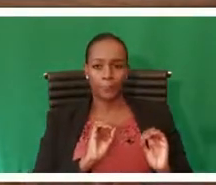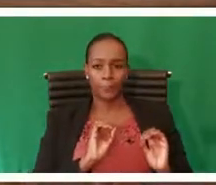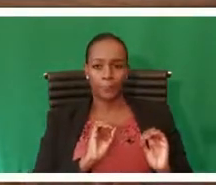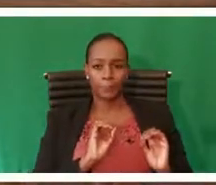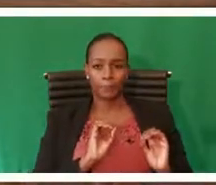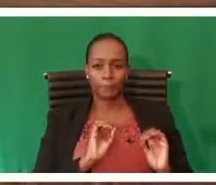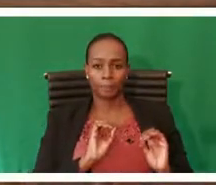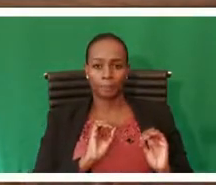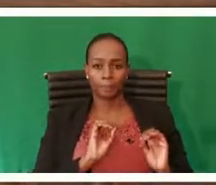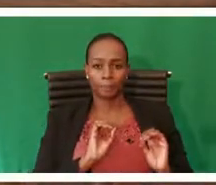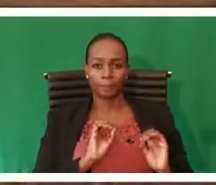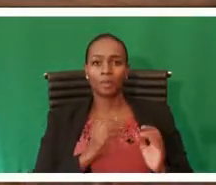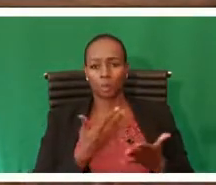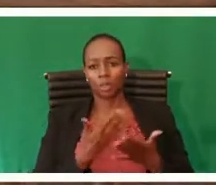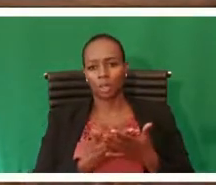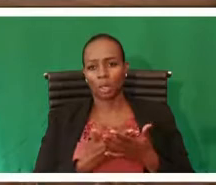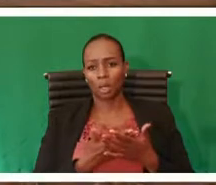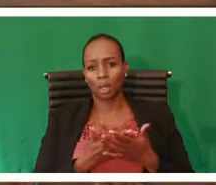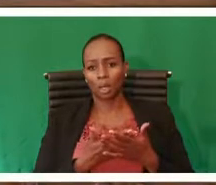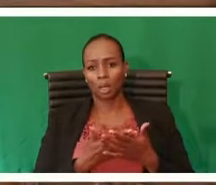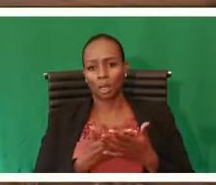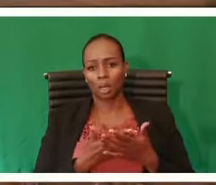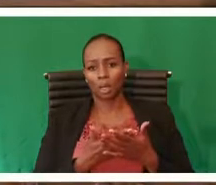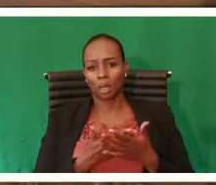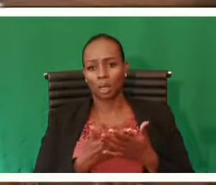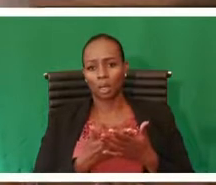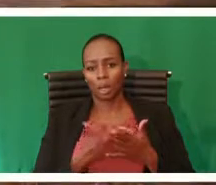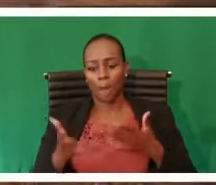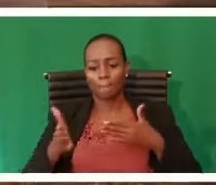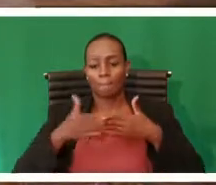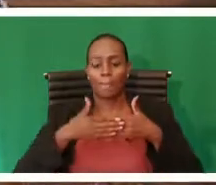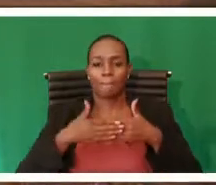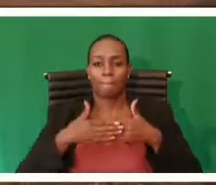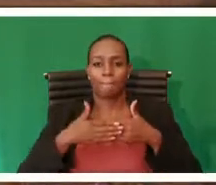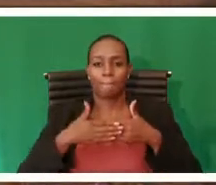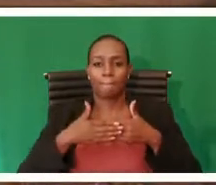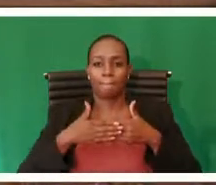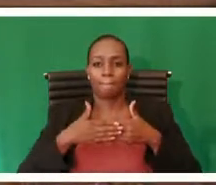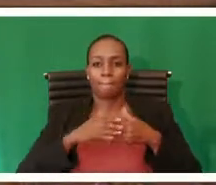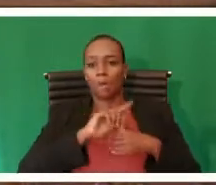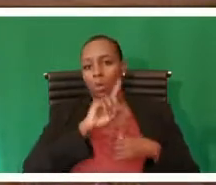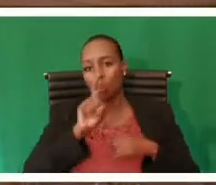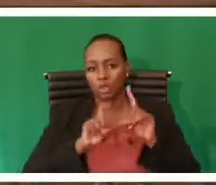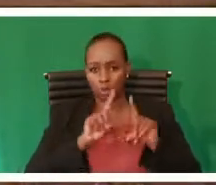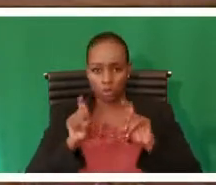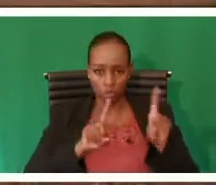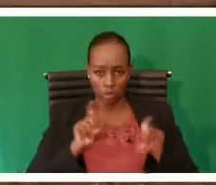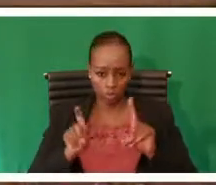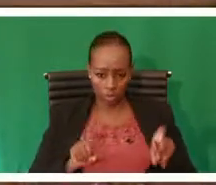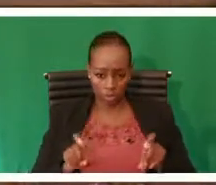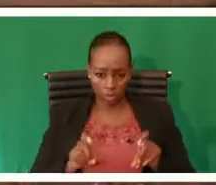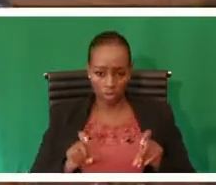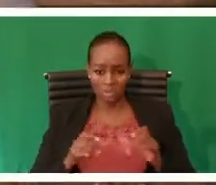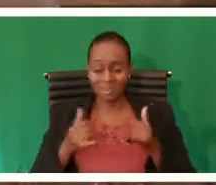we can actually close, because the live broadcast that we are